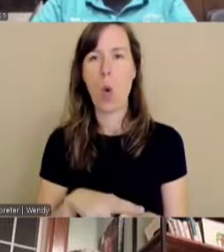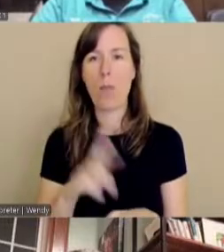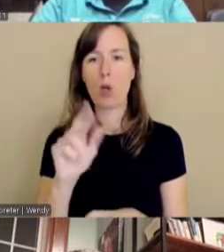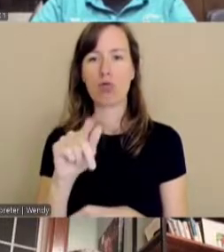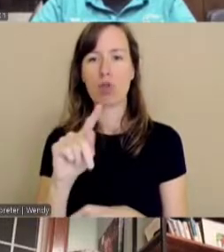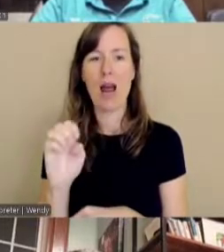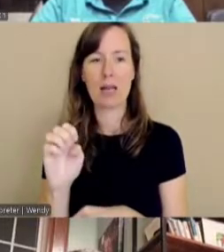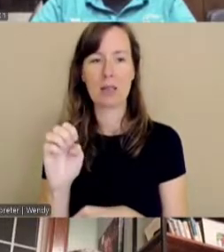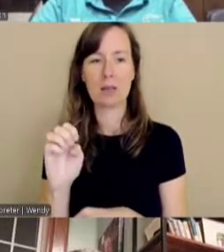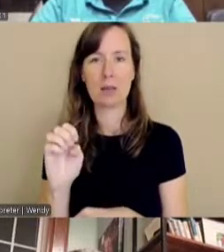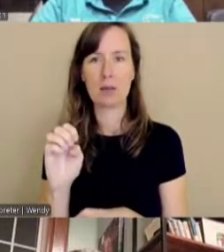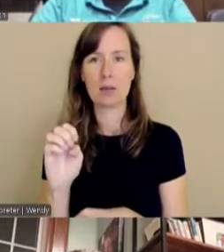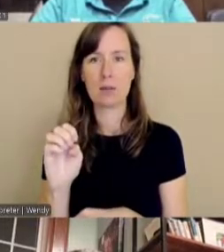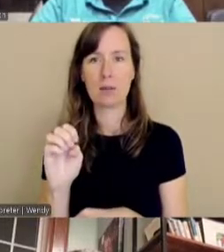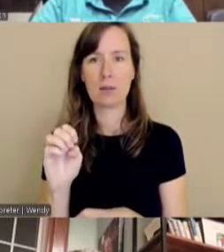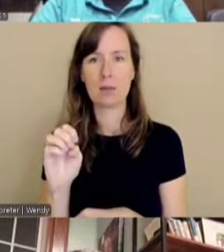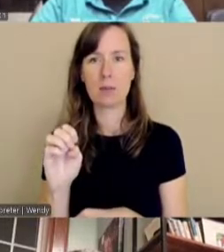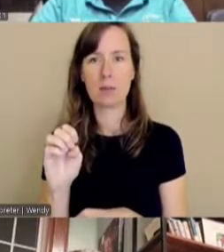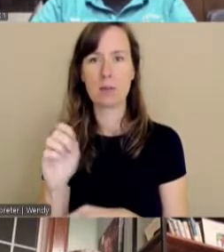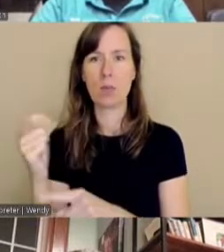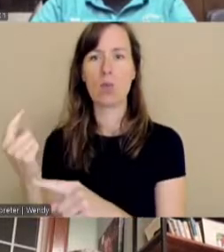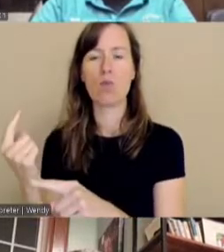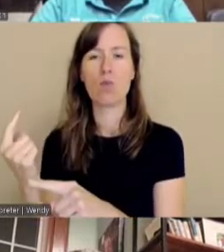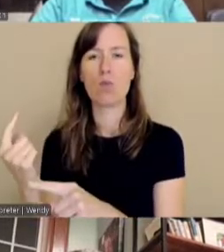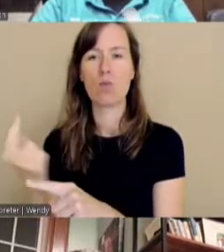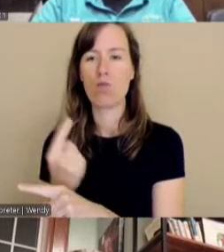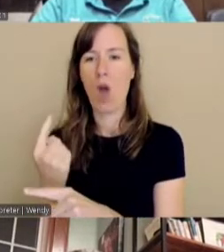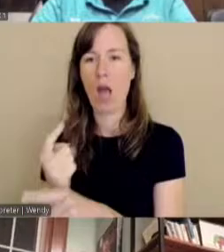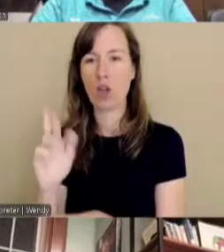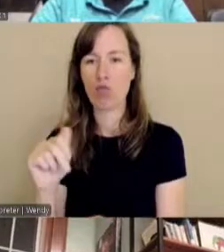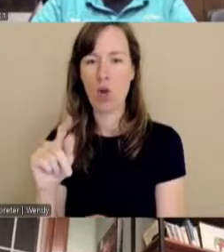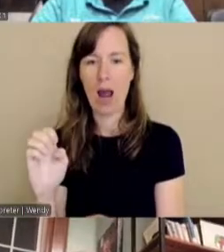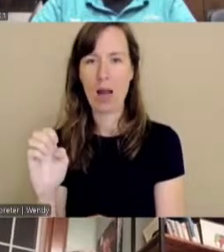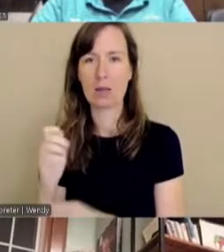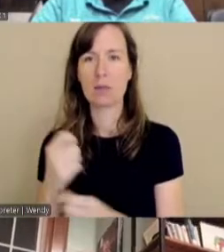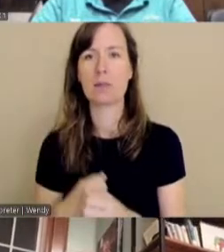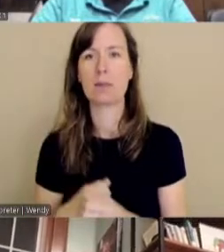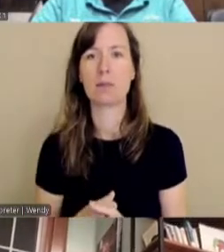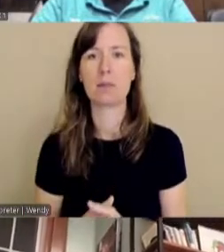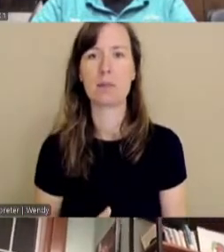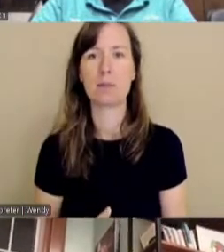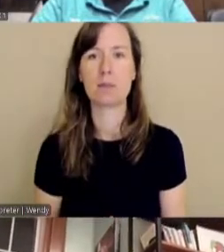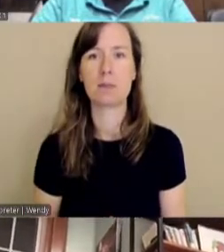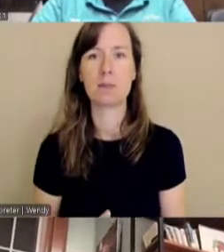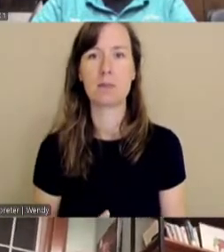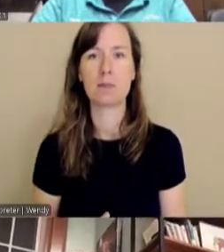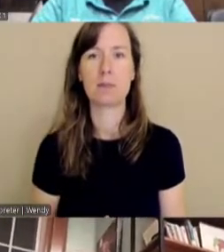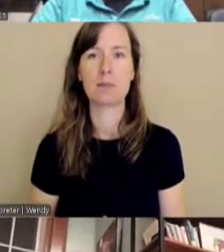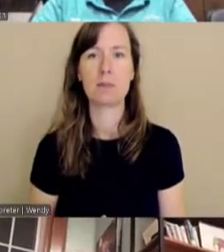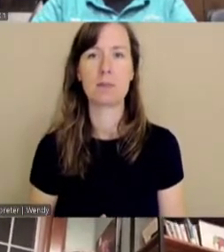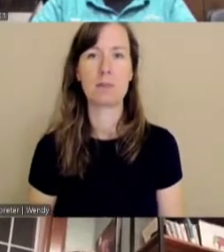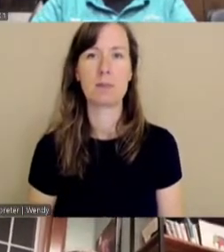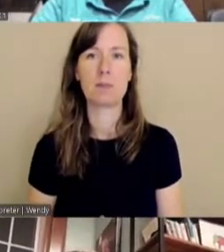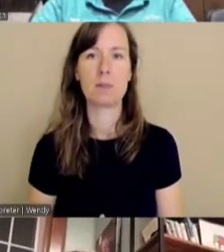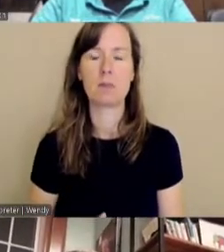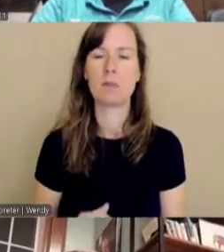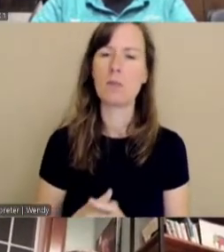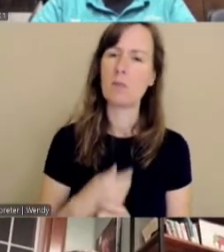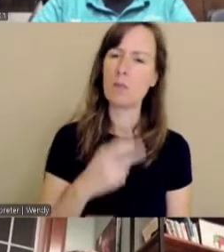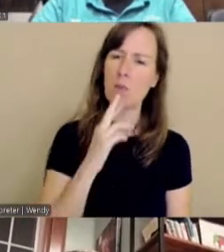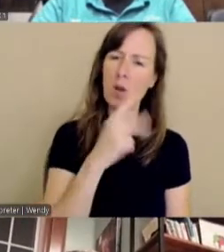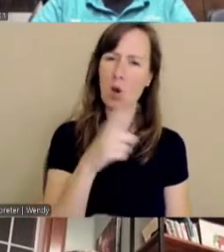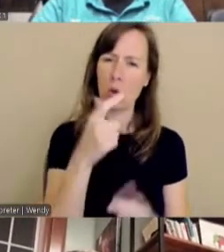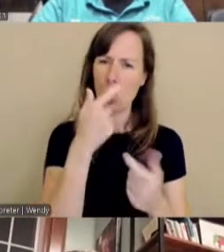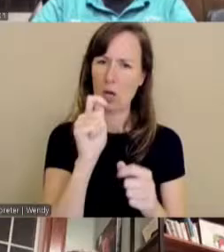rates, correct? Like just the regular rates. Okay, so it's really, are you interested